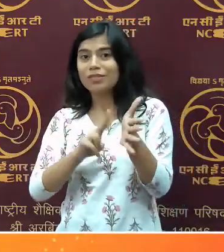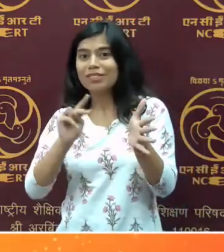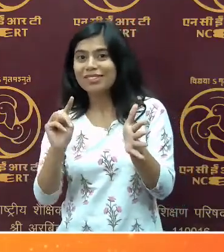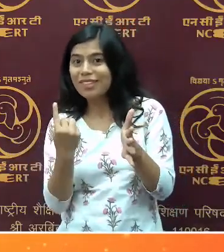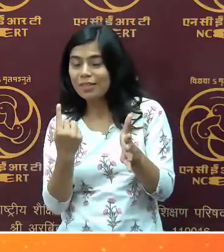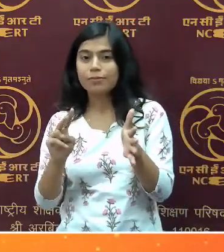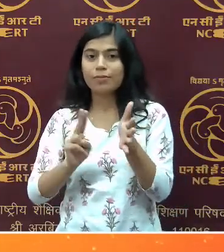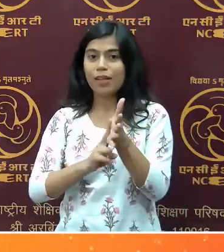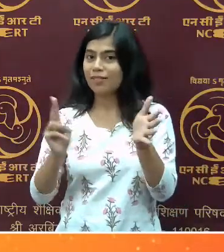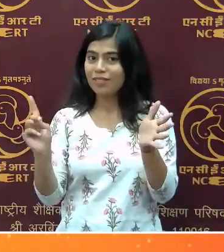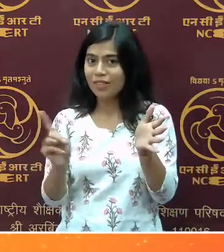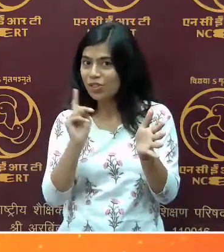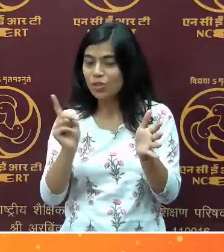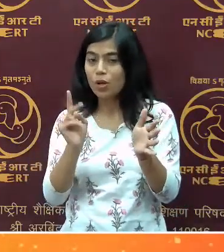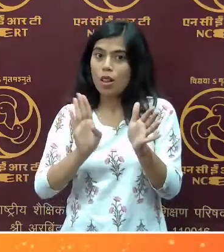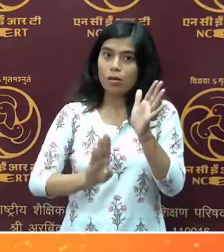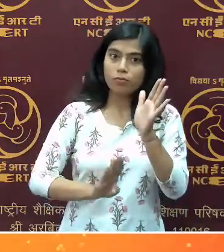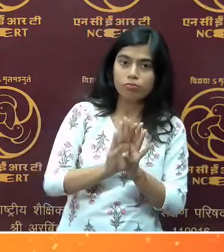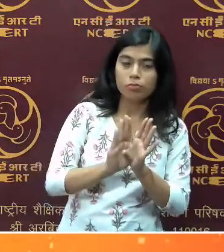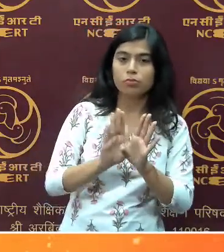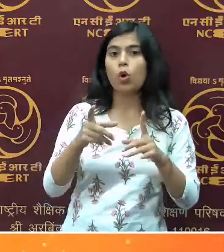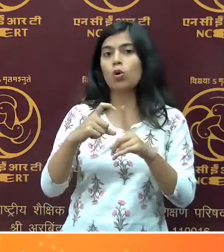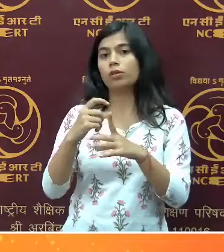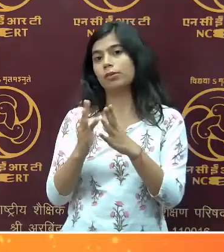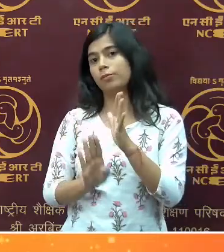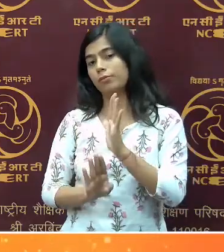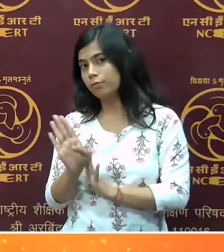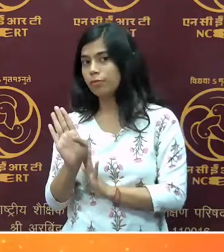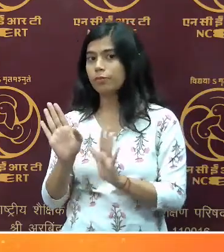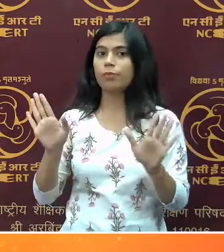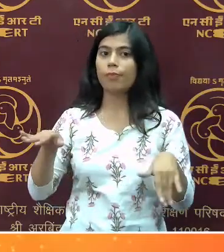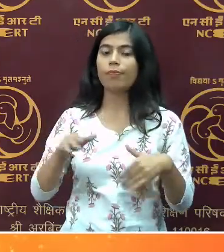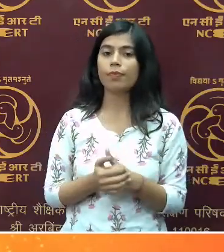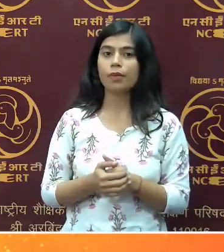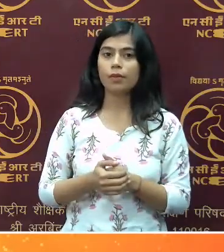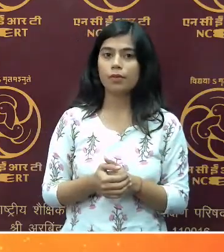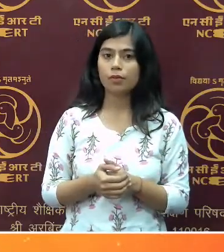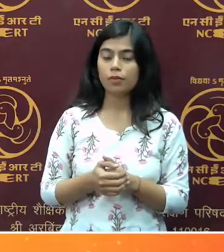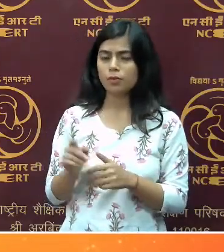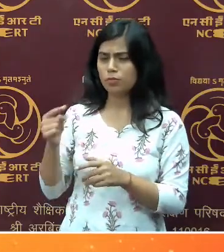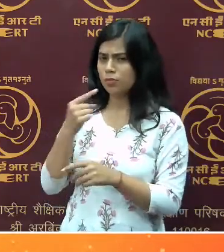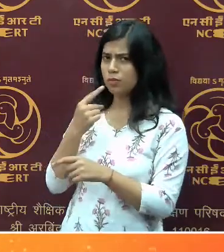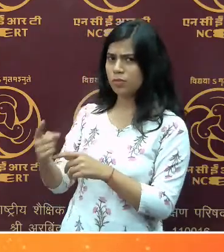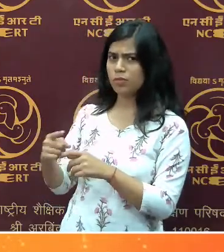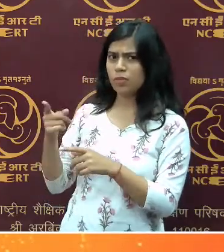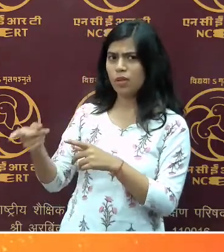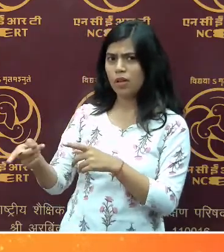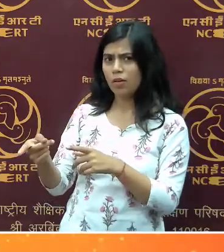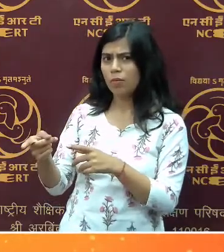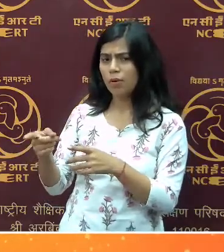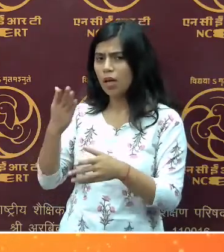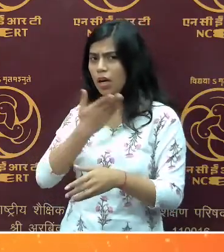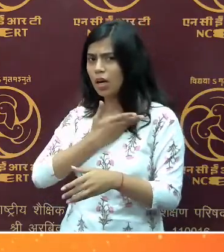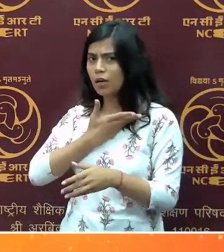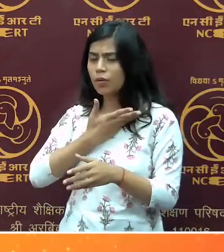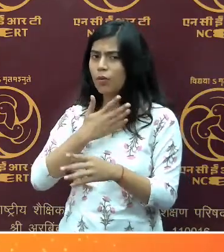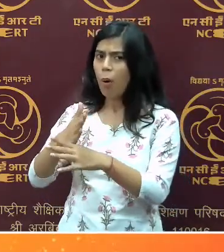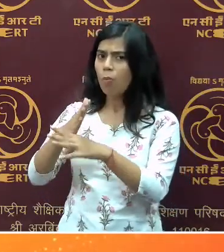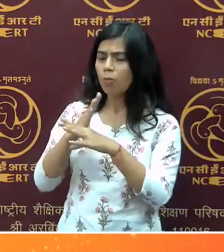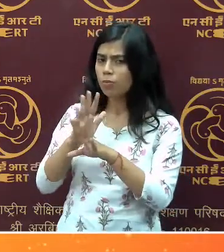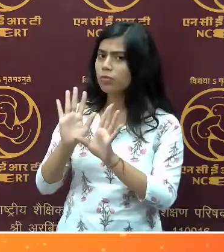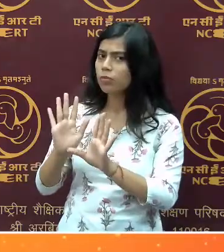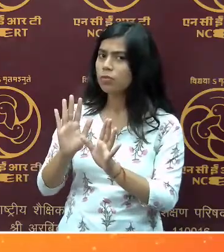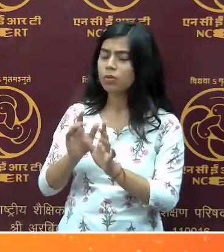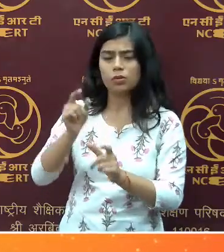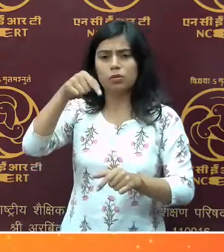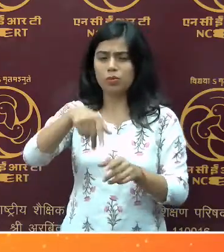Now, you are saying that these rights are protected. I mean, we know that a